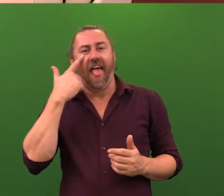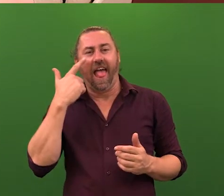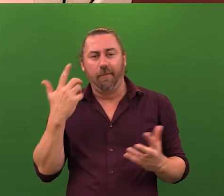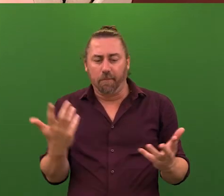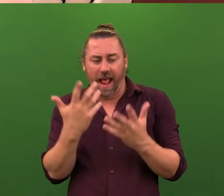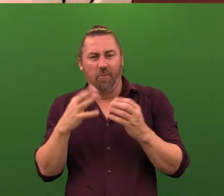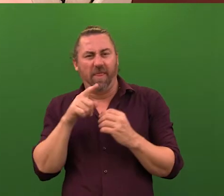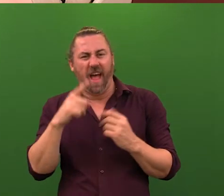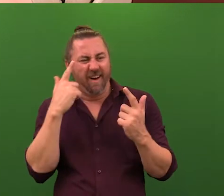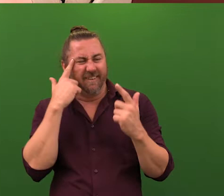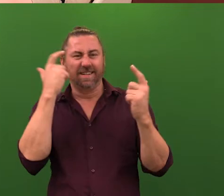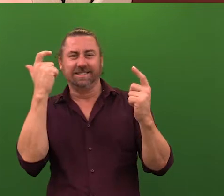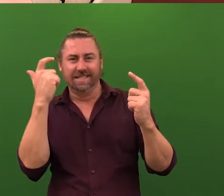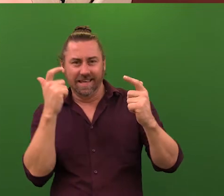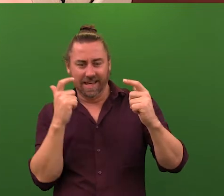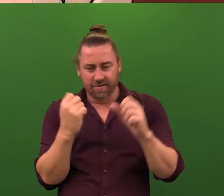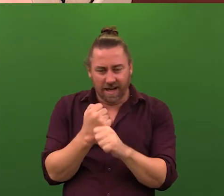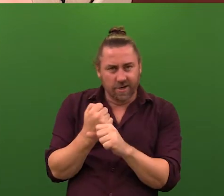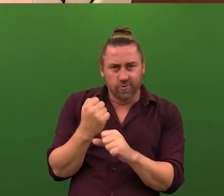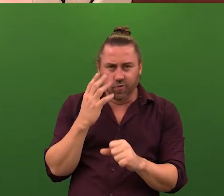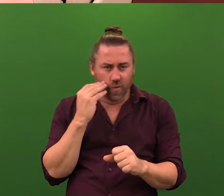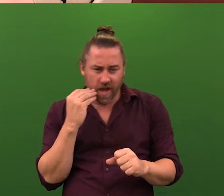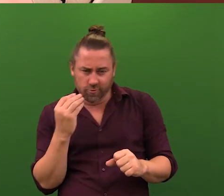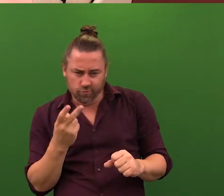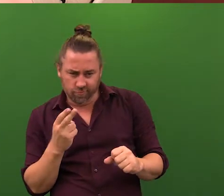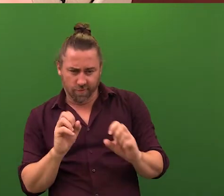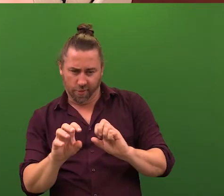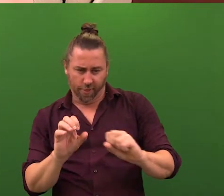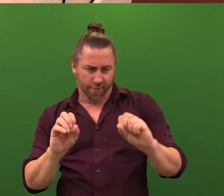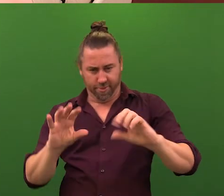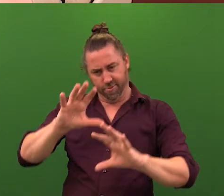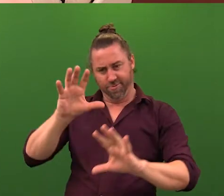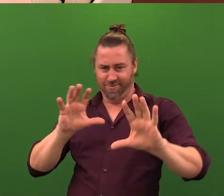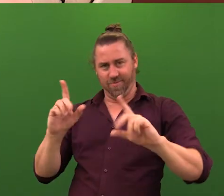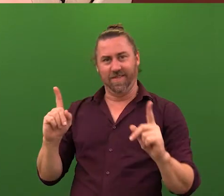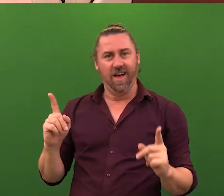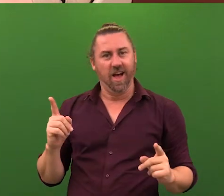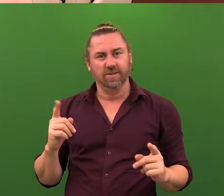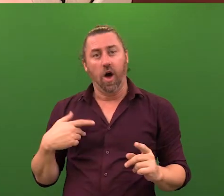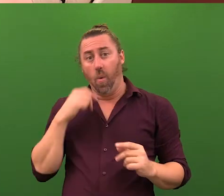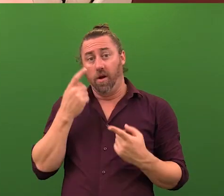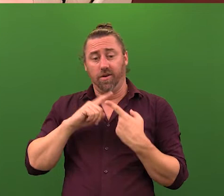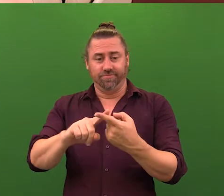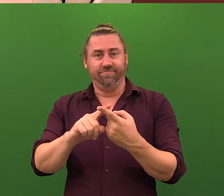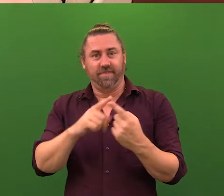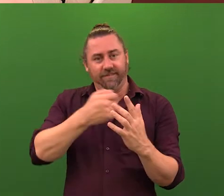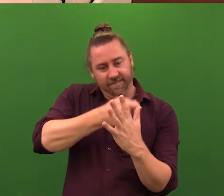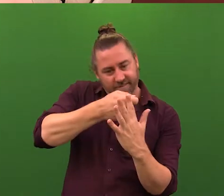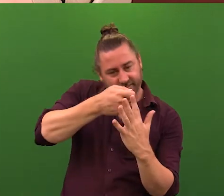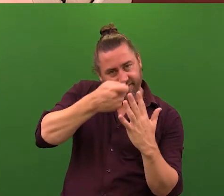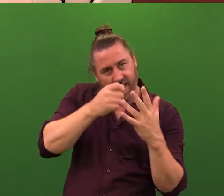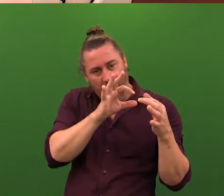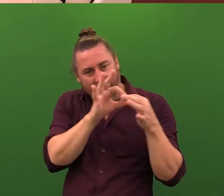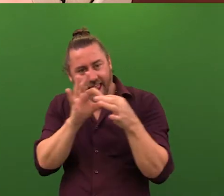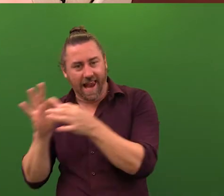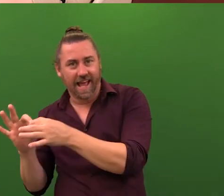experimentation for me. Yeah. So I want to continue and I guess keep building on from this series,